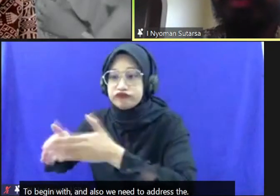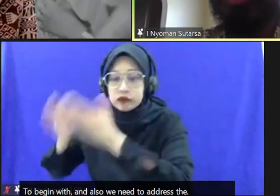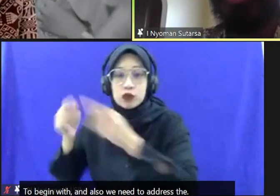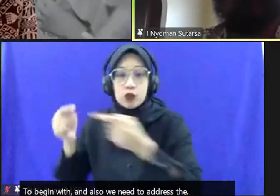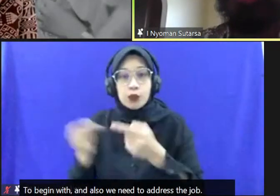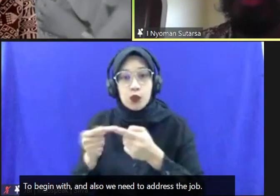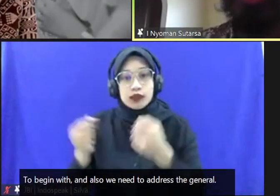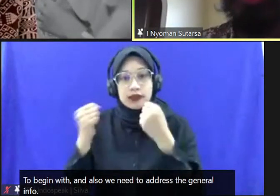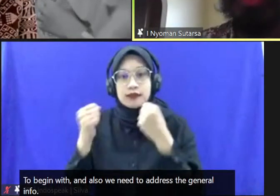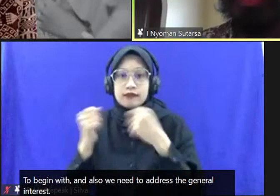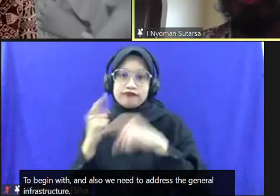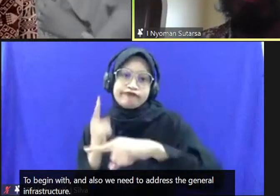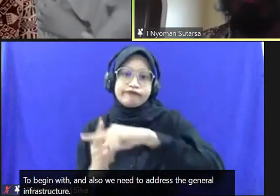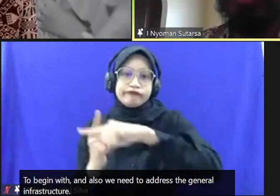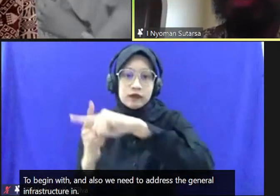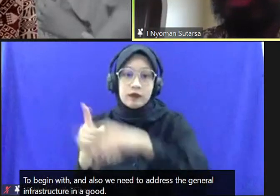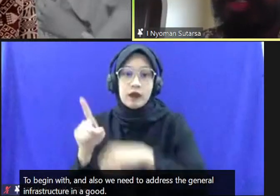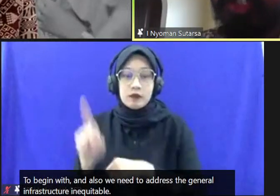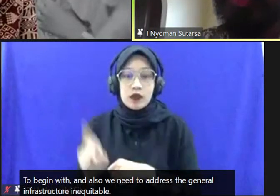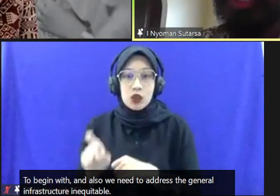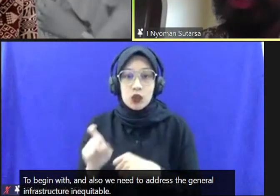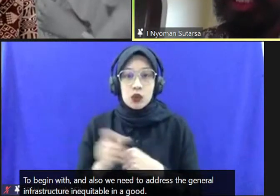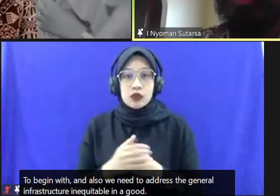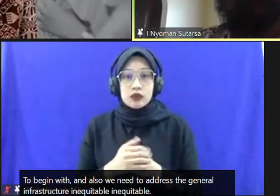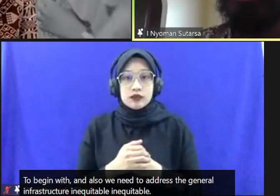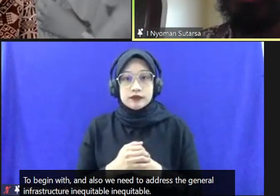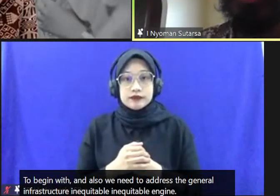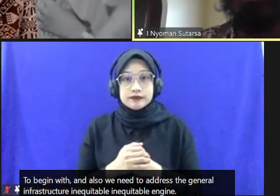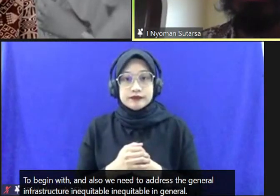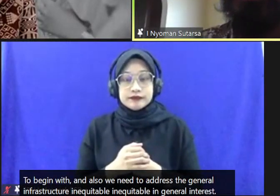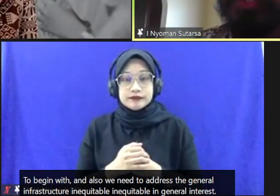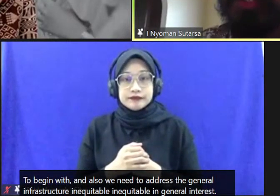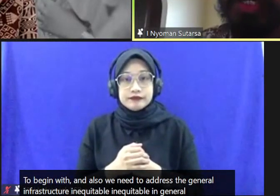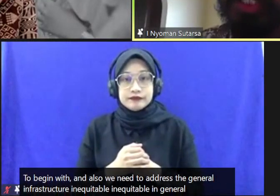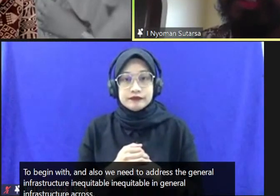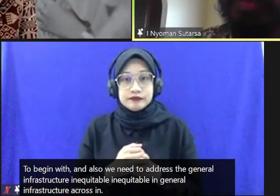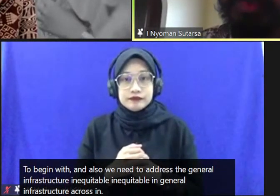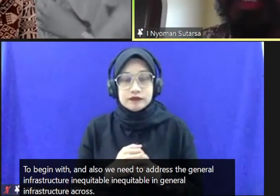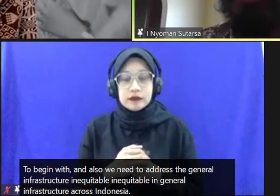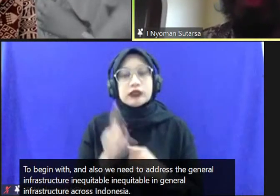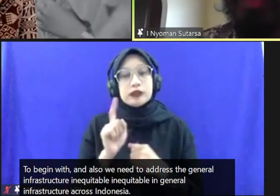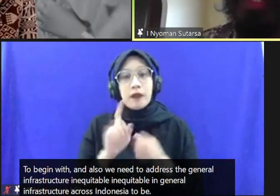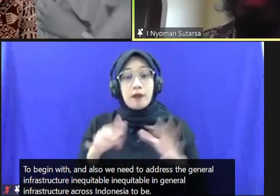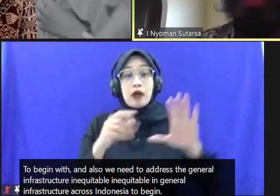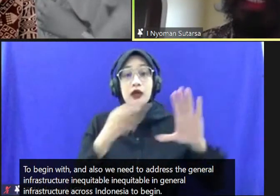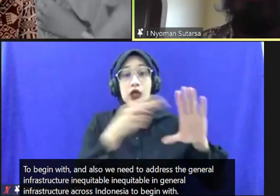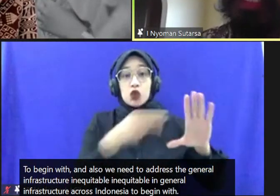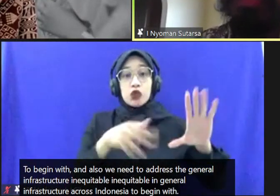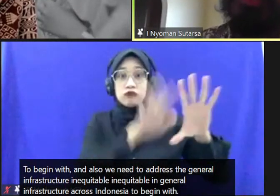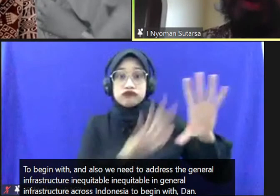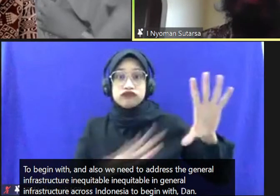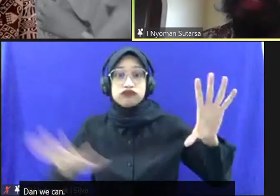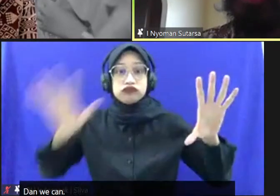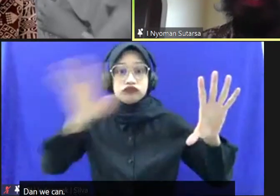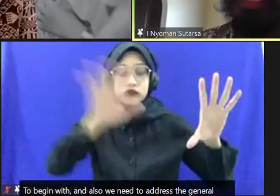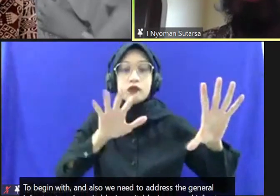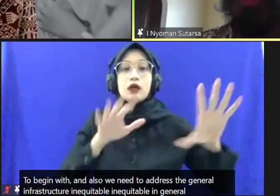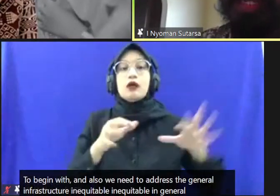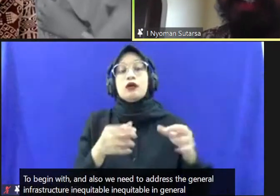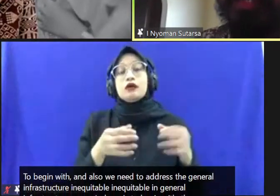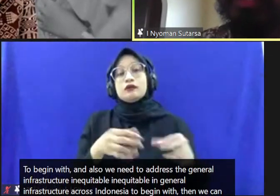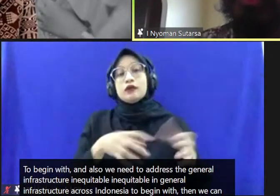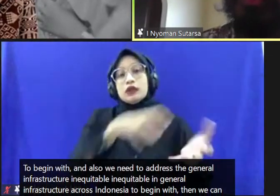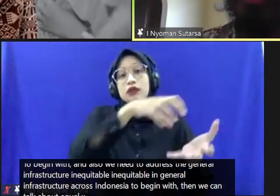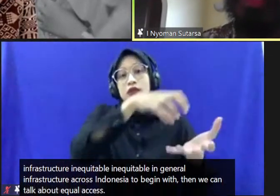the general infrastructure inequitable in general infrastructure across Indonesia to begin with. Then we can talk about